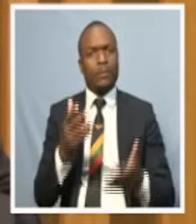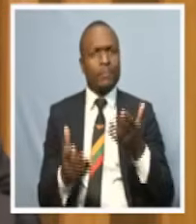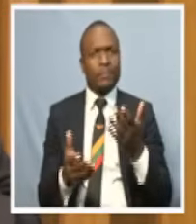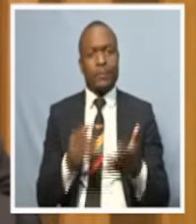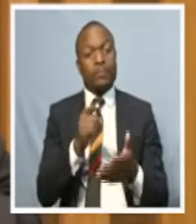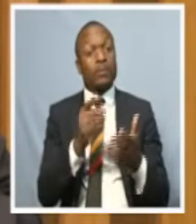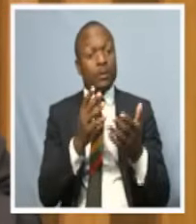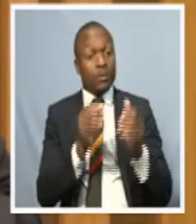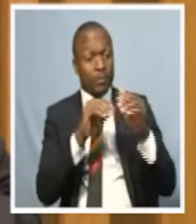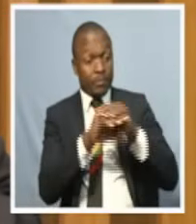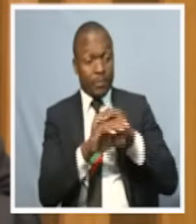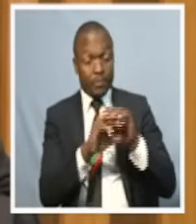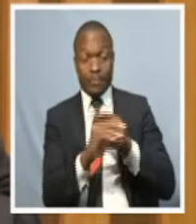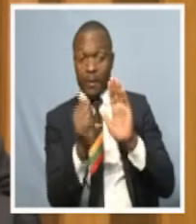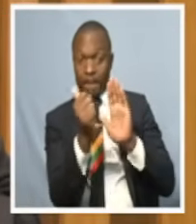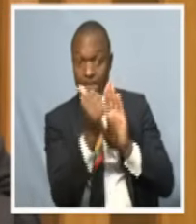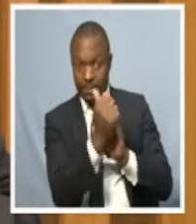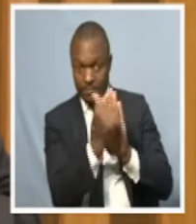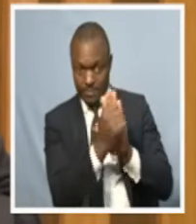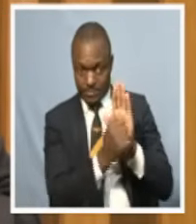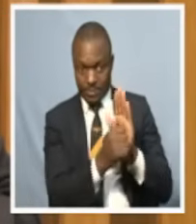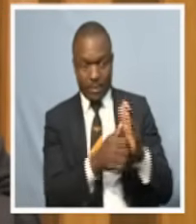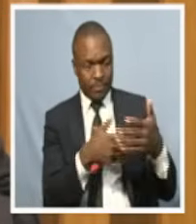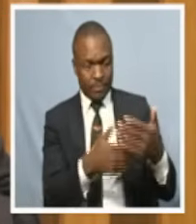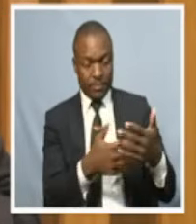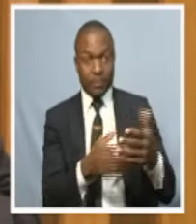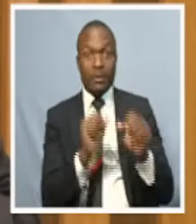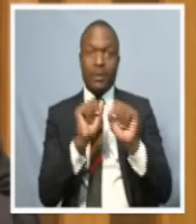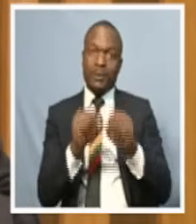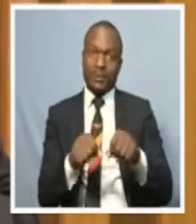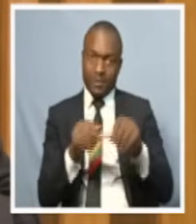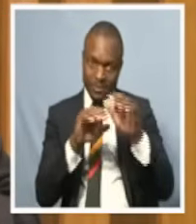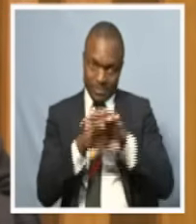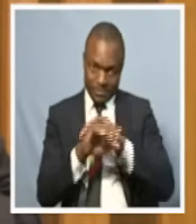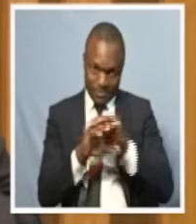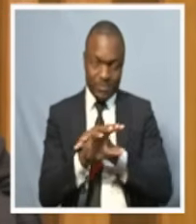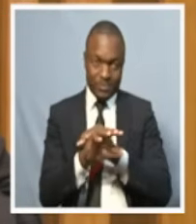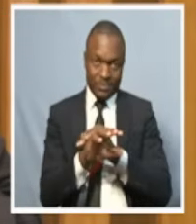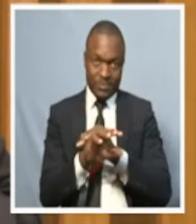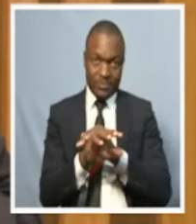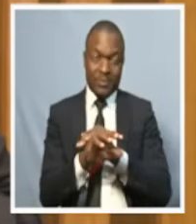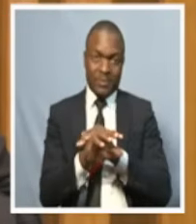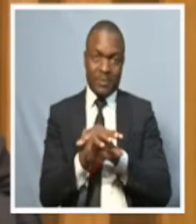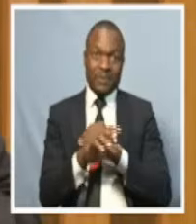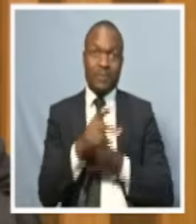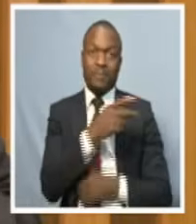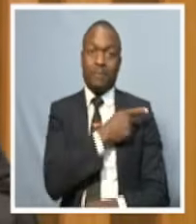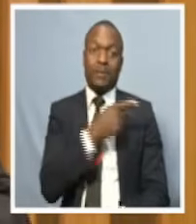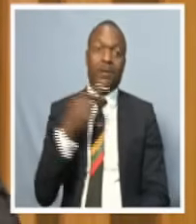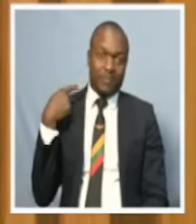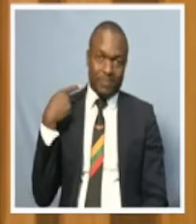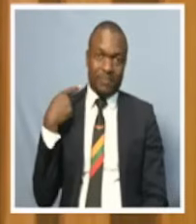to access this order paper can be accessed on the National Assembly of Zambia website, which is